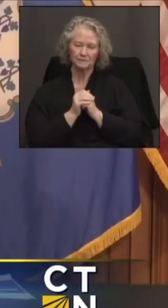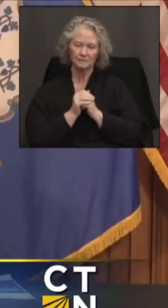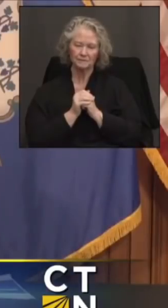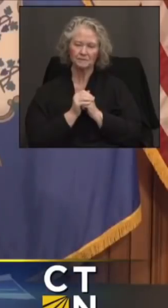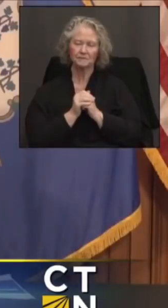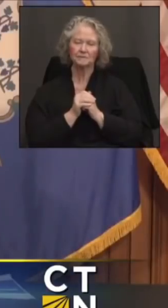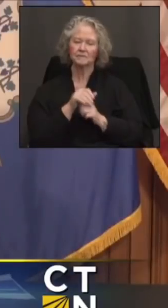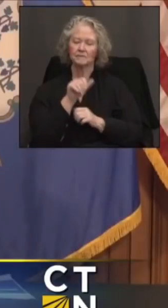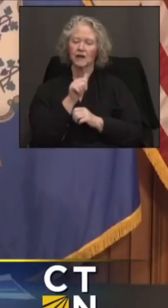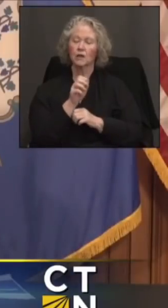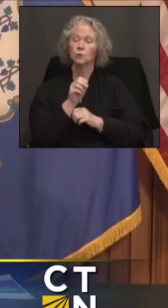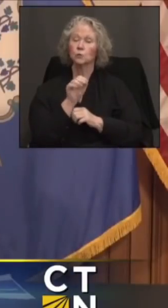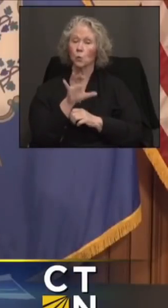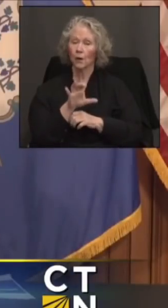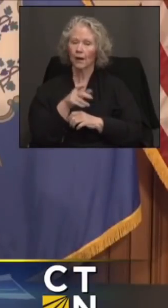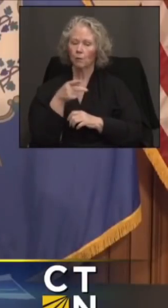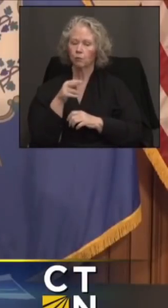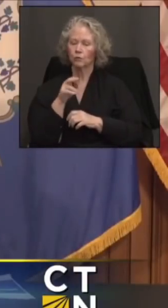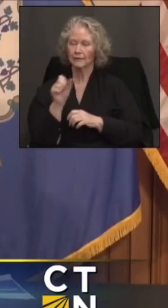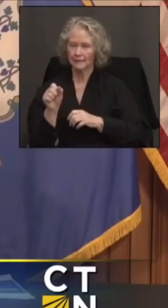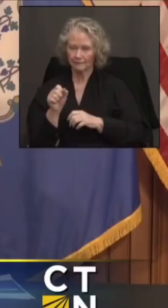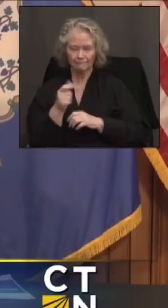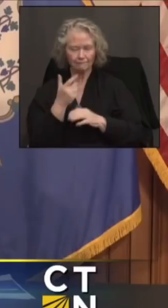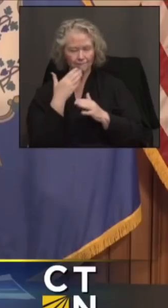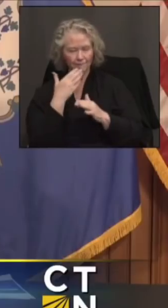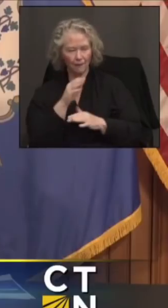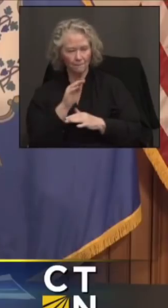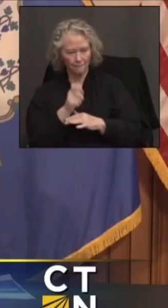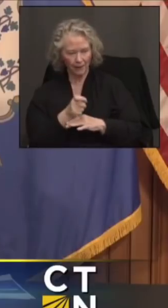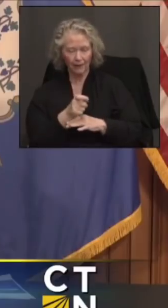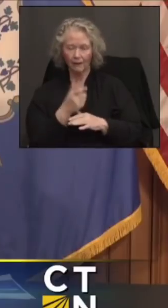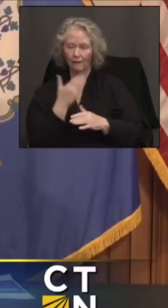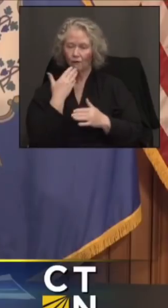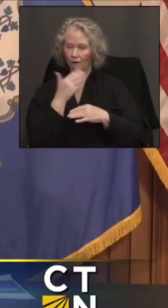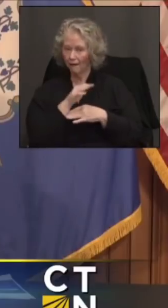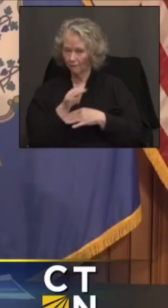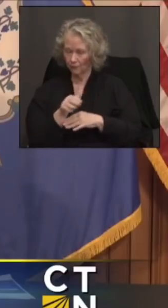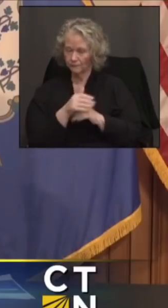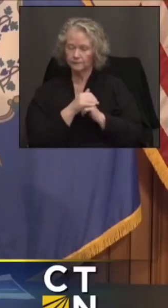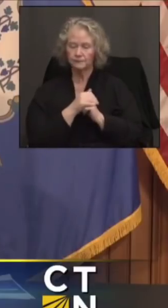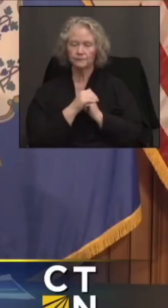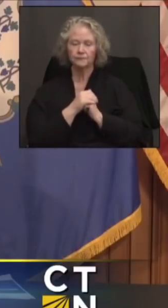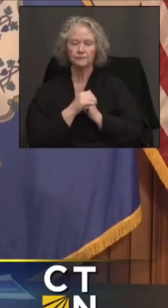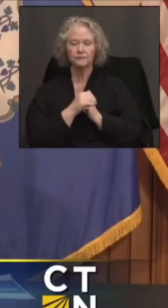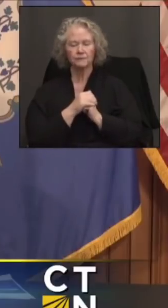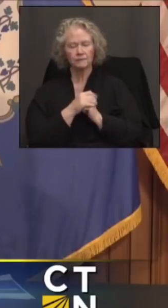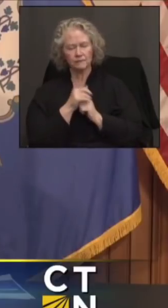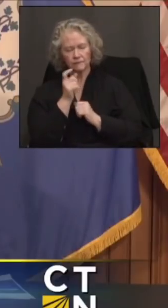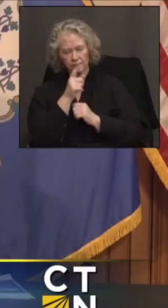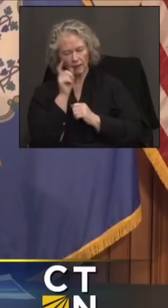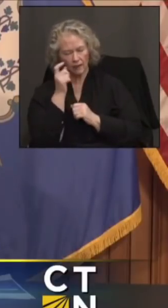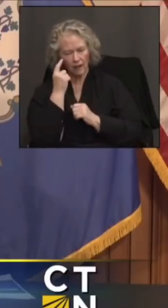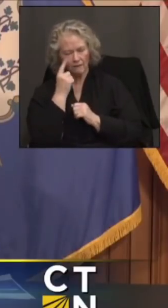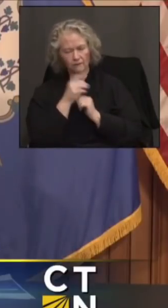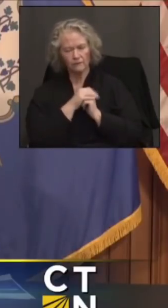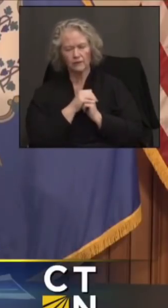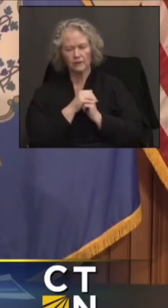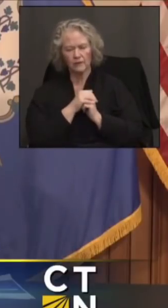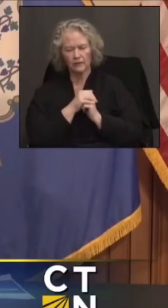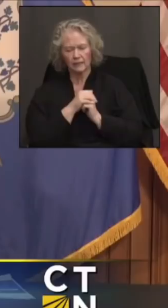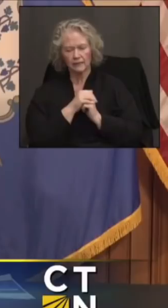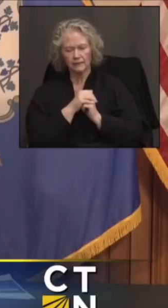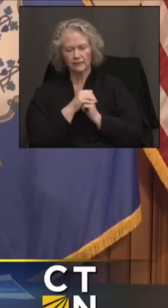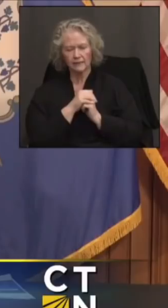The Associated Press. Thanks, Max. Good afternoon, everyone. Governor, when the